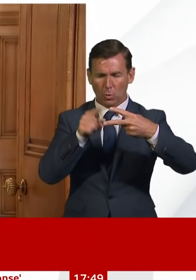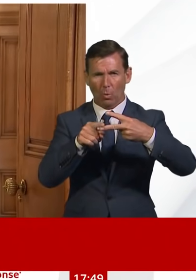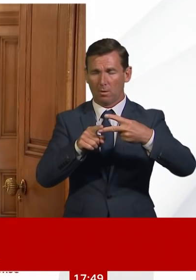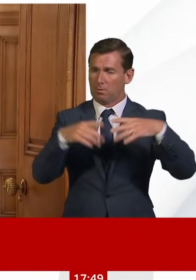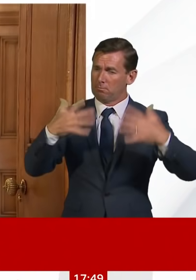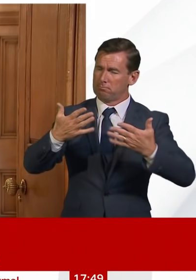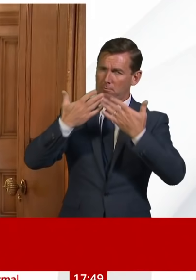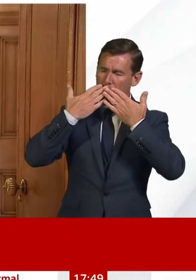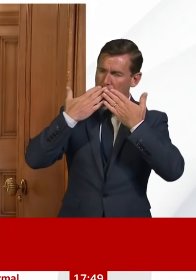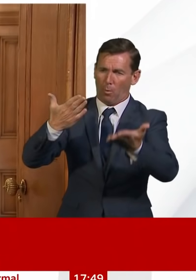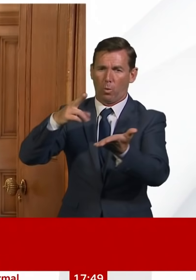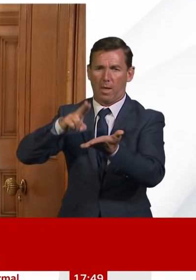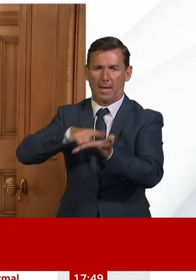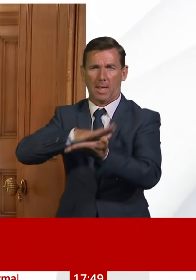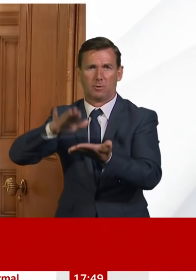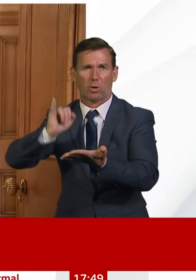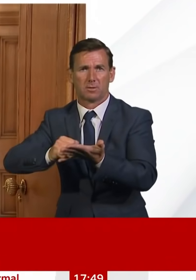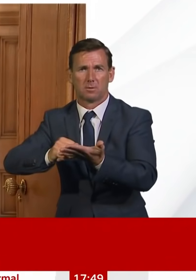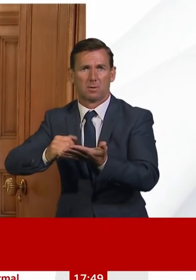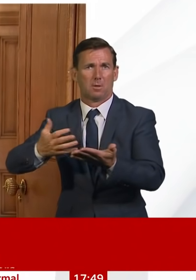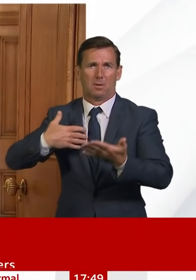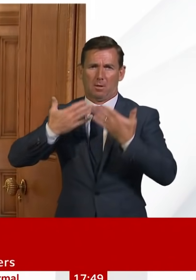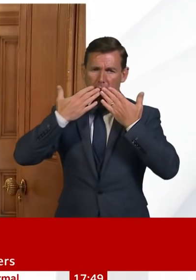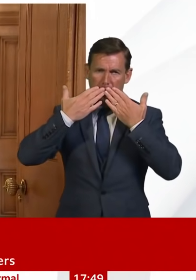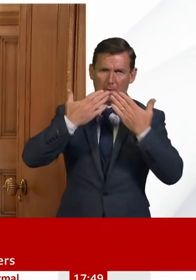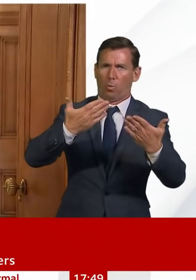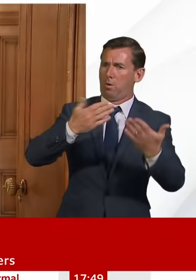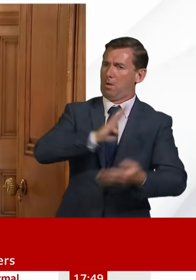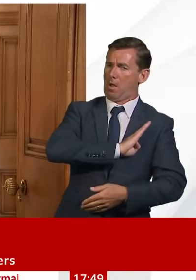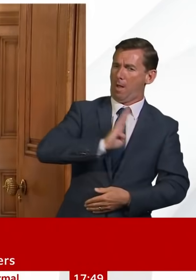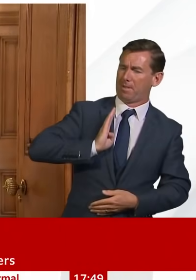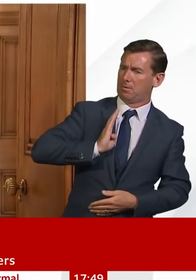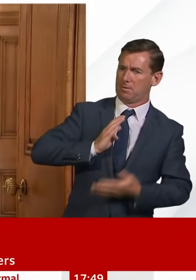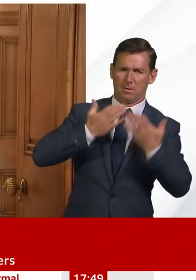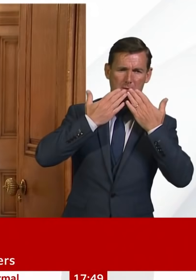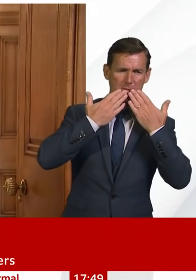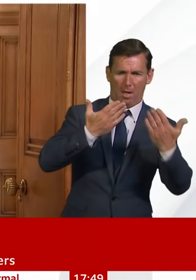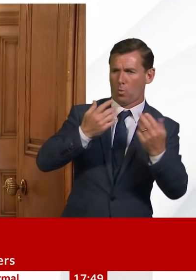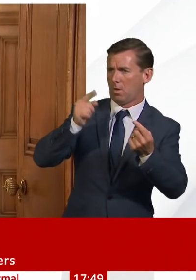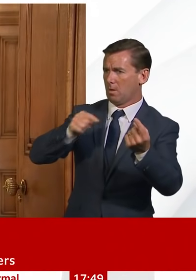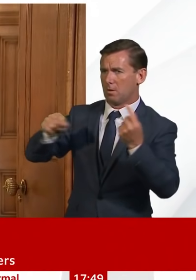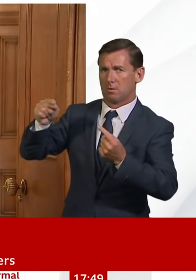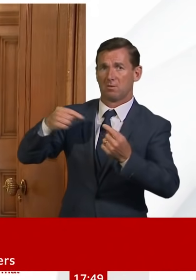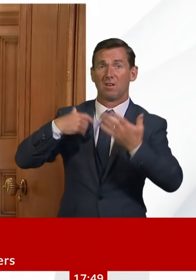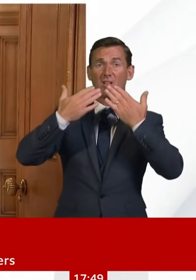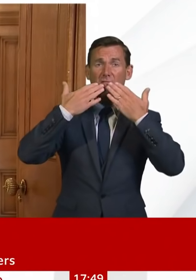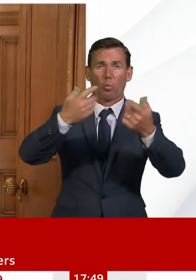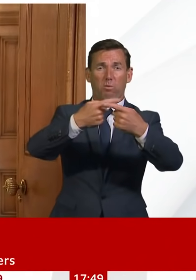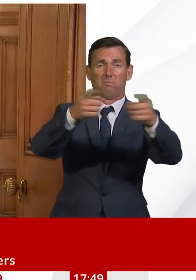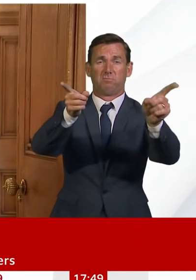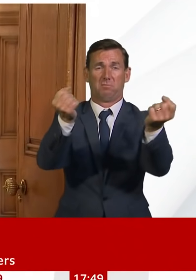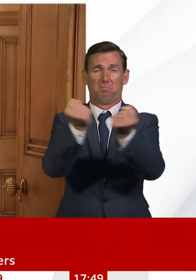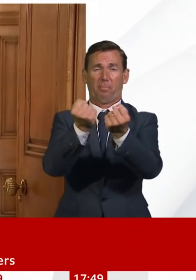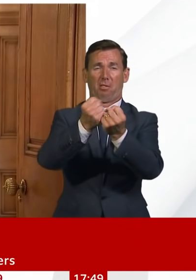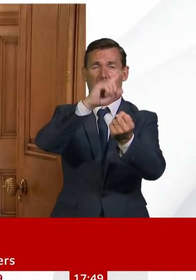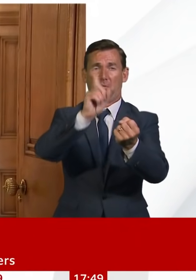of the NHS, the armed forces, many others, and the people who have stayed at